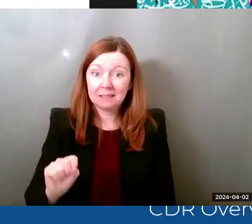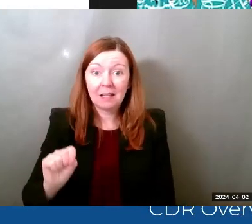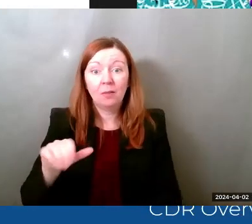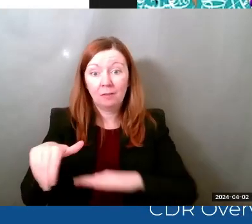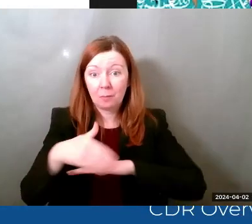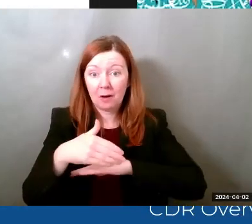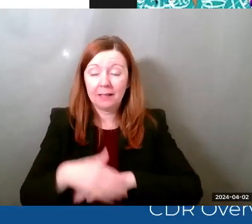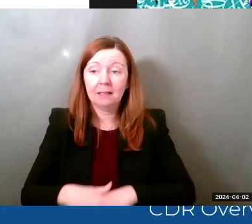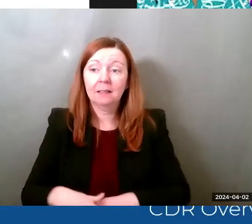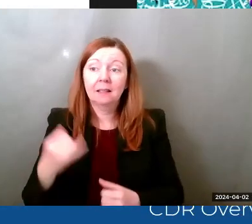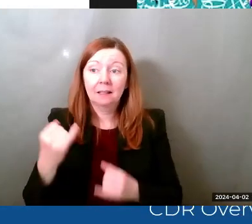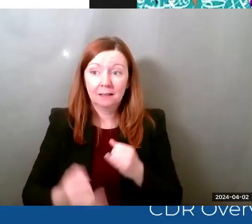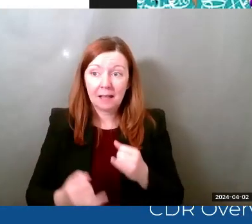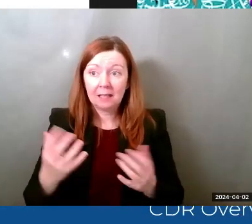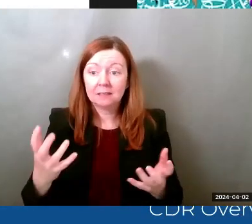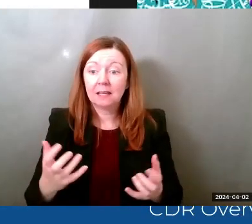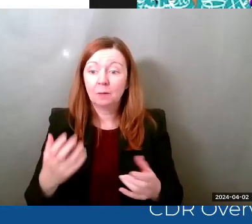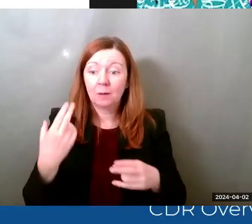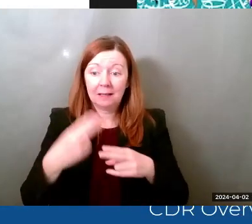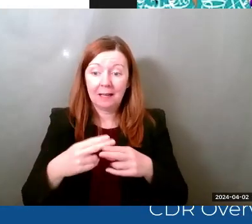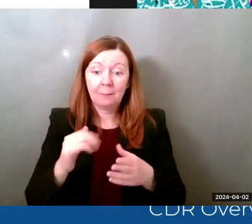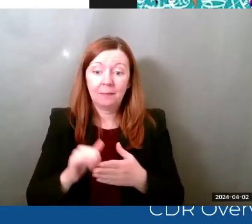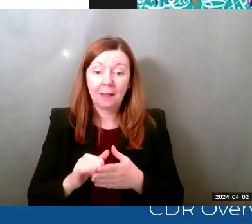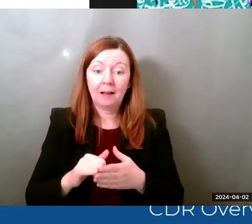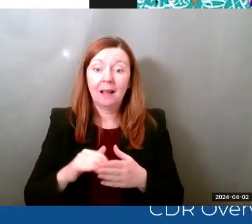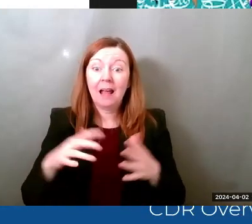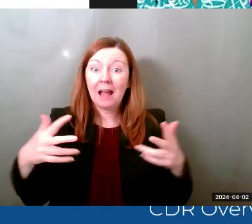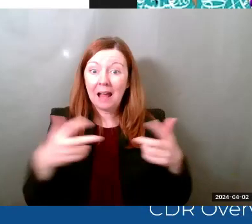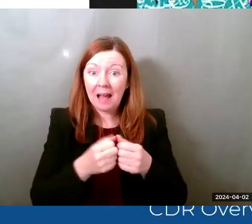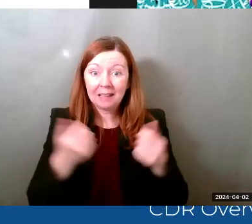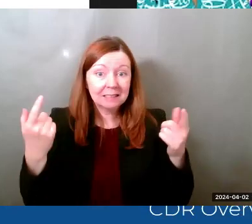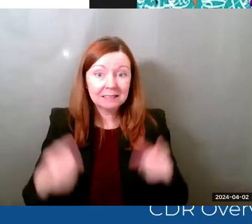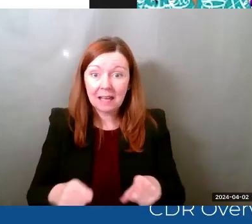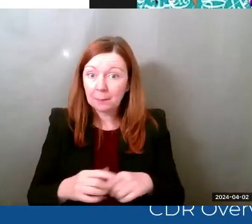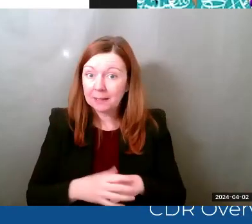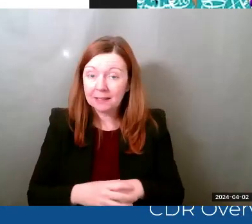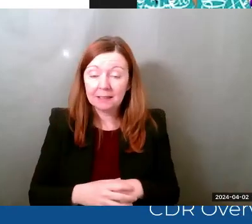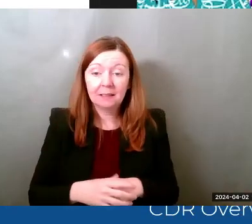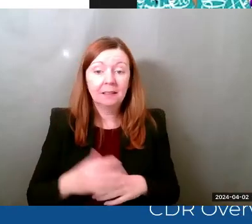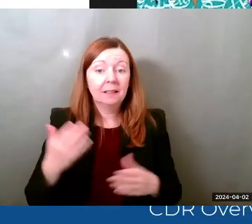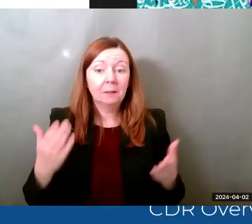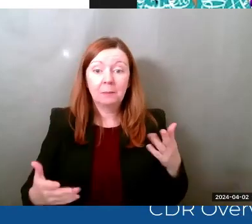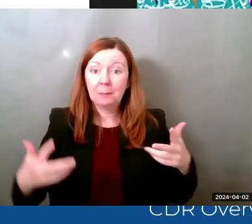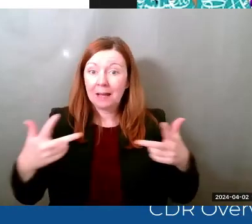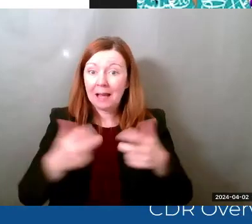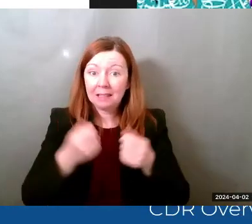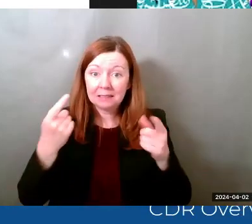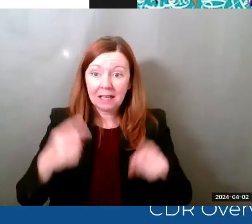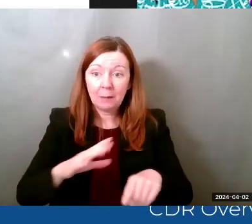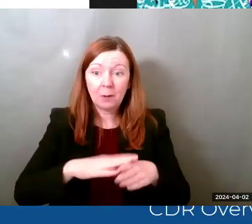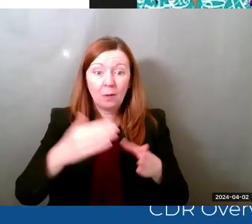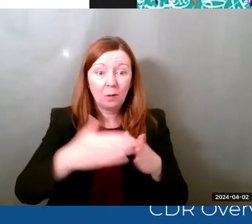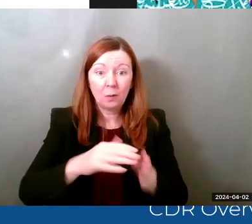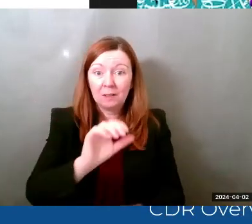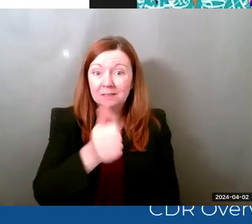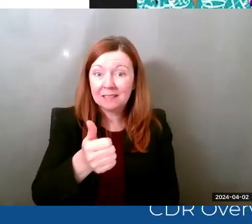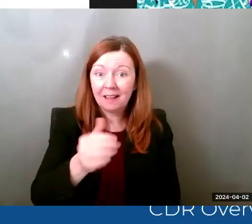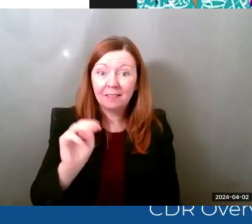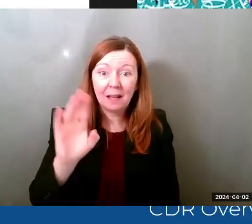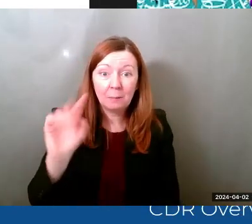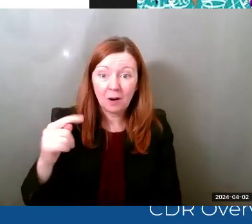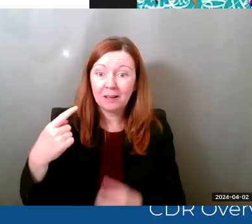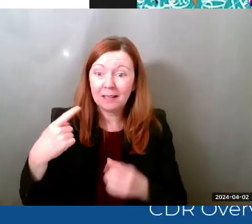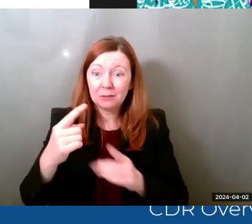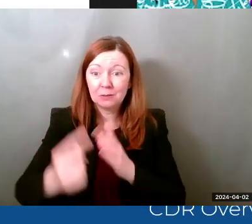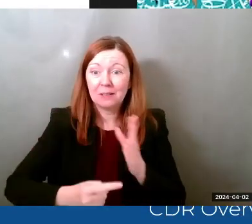Market. Lastly, I just want to name that accidents are prone to happen. There might be an accident on the corner of 10th and Market during the hour